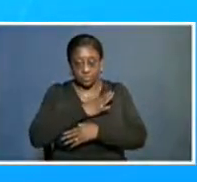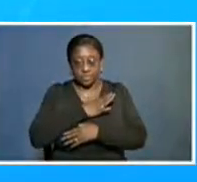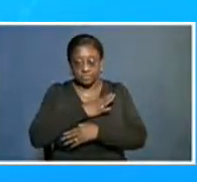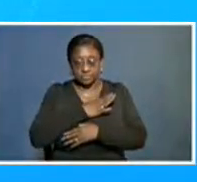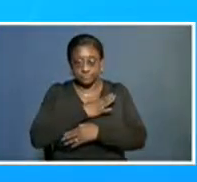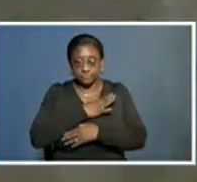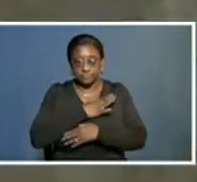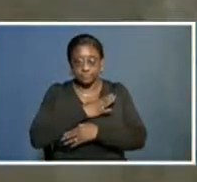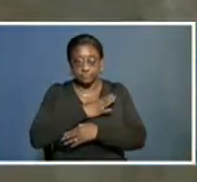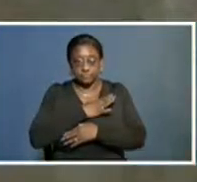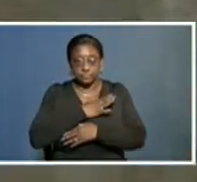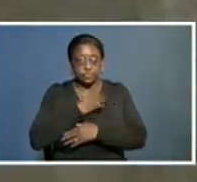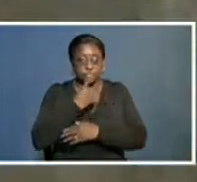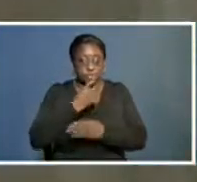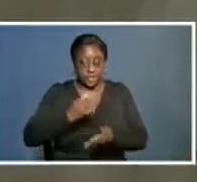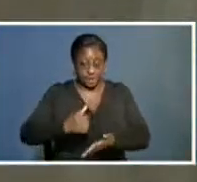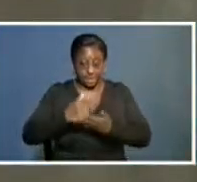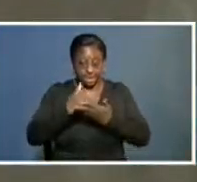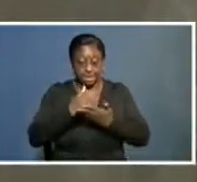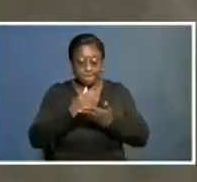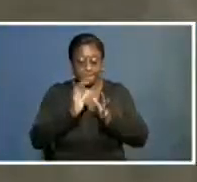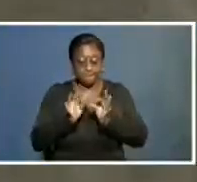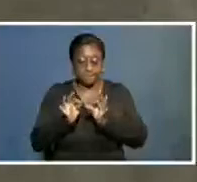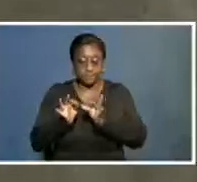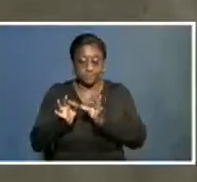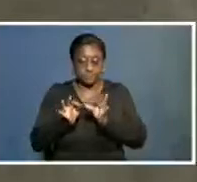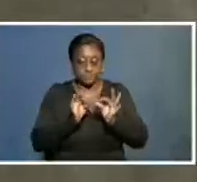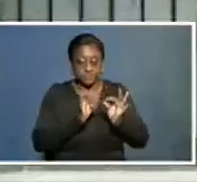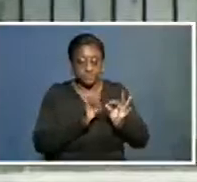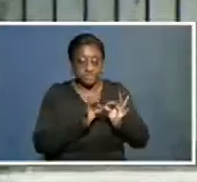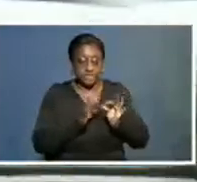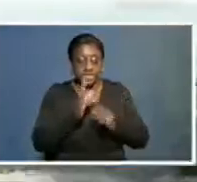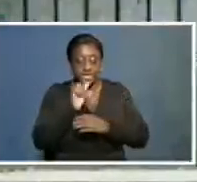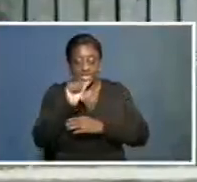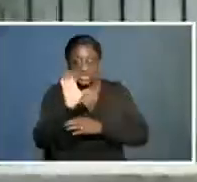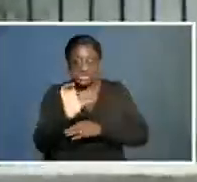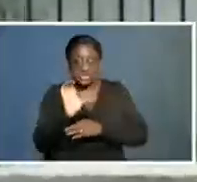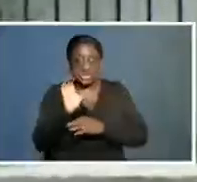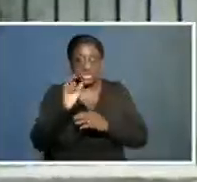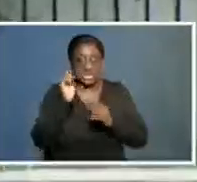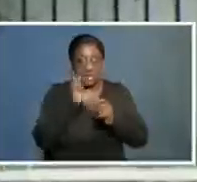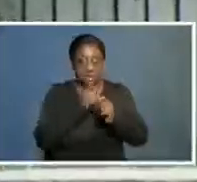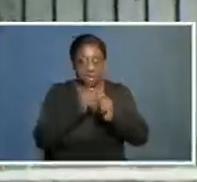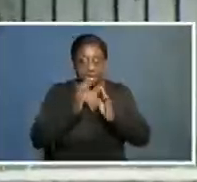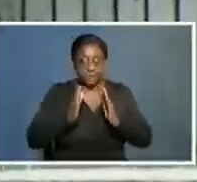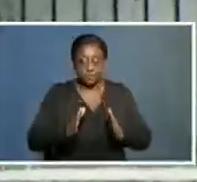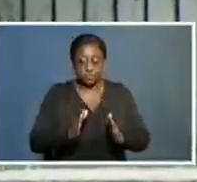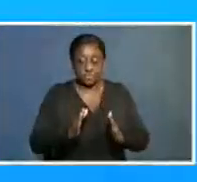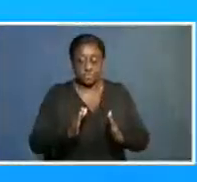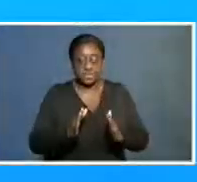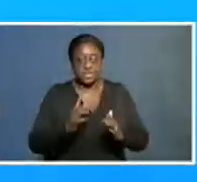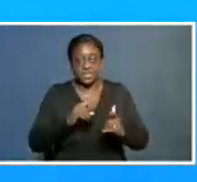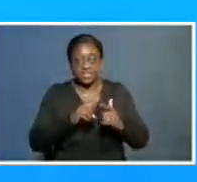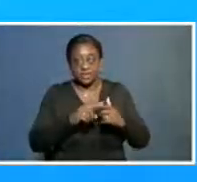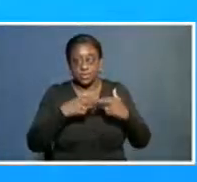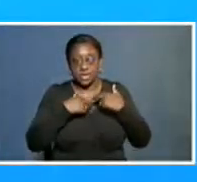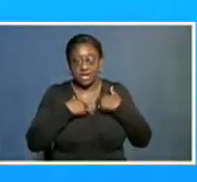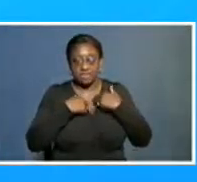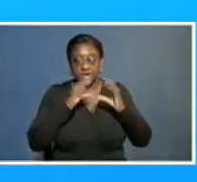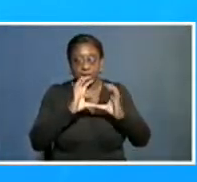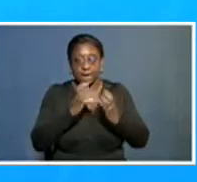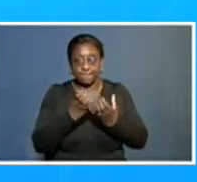various aspects: plumbing, construction, masonry, air conditioning, carpentry. In addition to that, we also have a